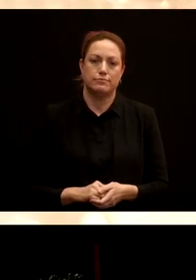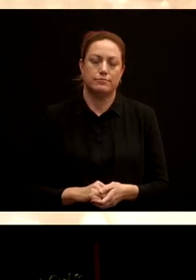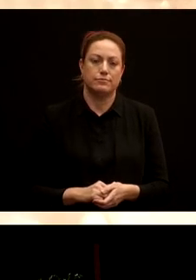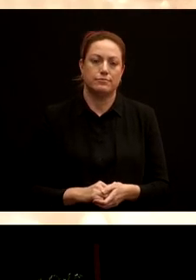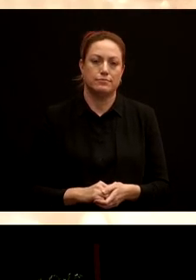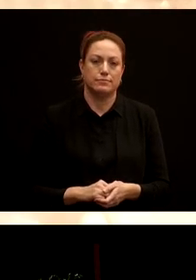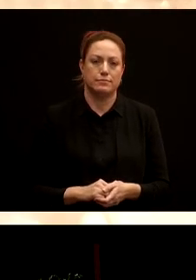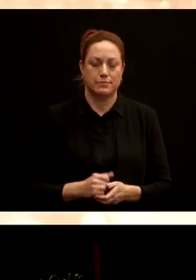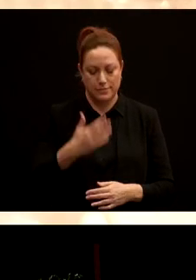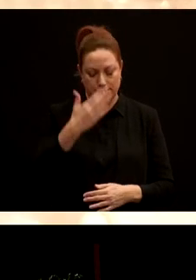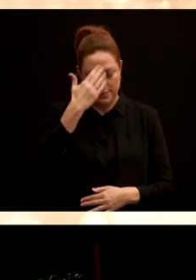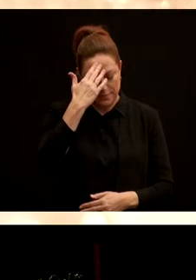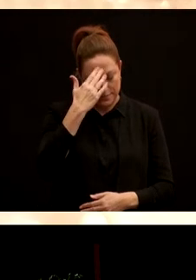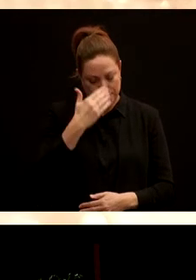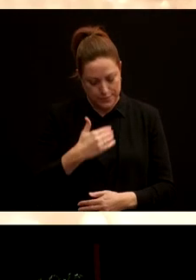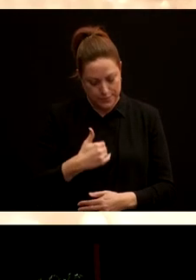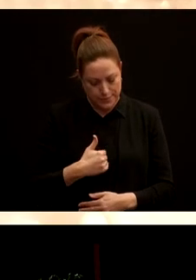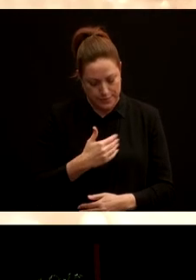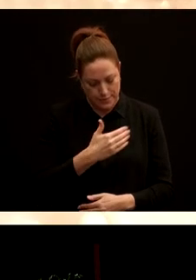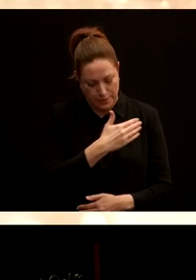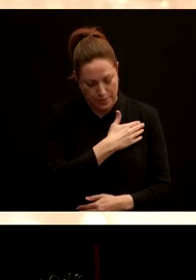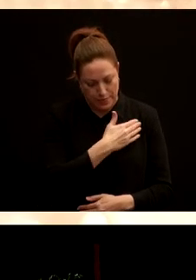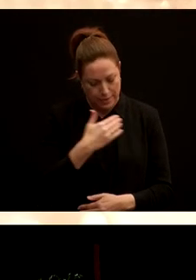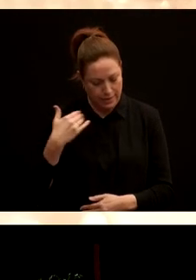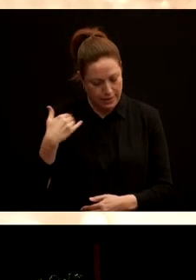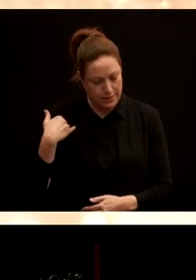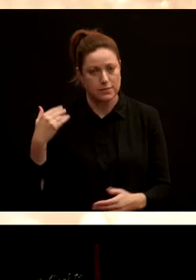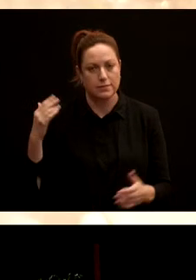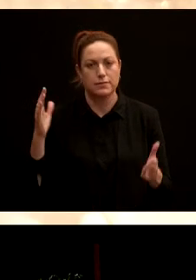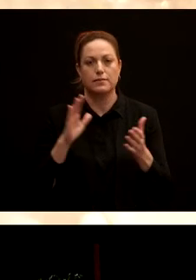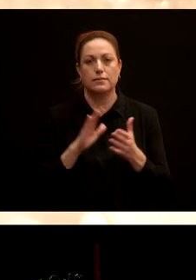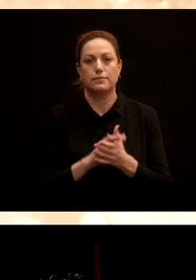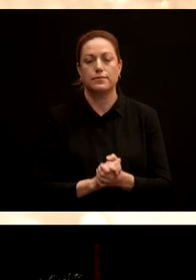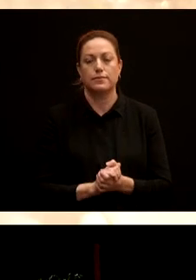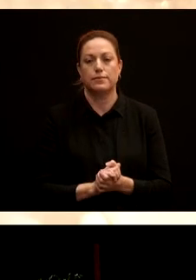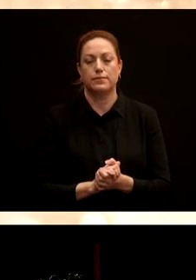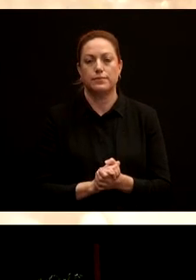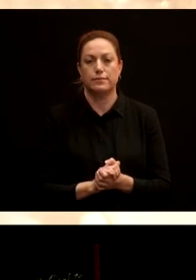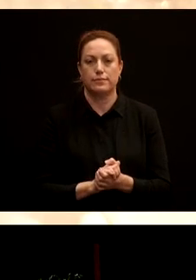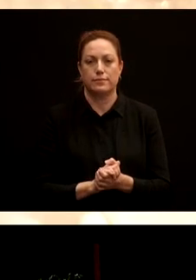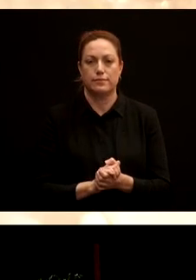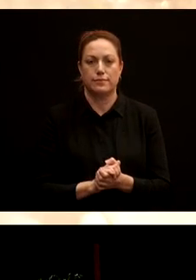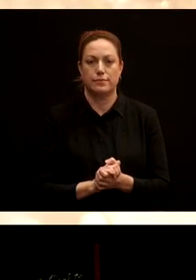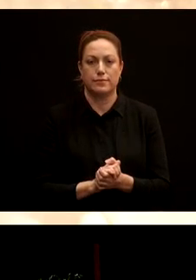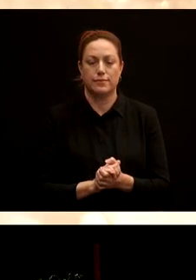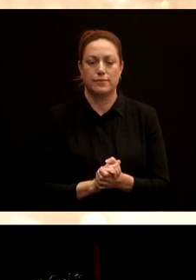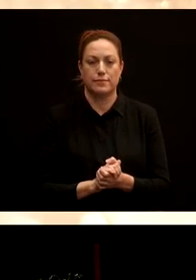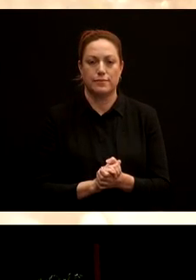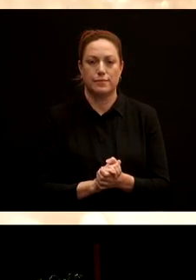In the name of the Father and of the Son and of the Holy Spirit. Amen. Amen.